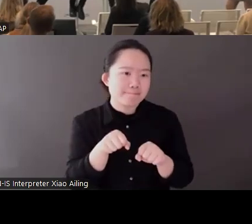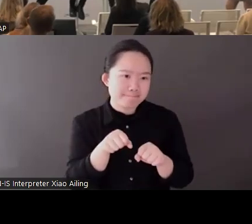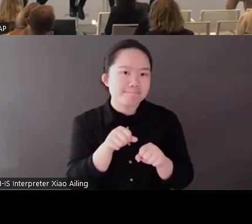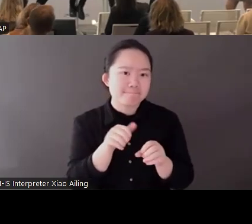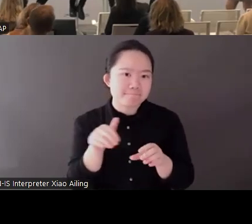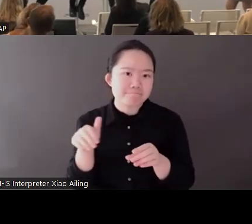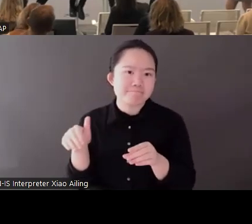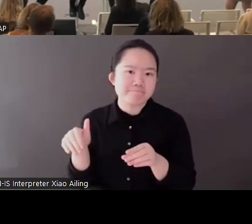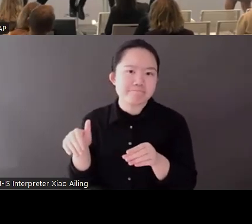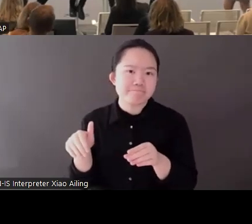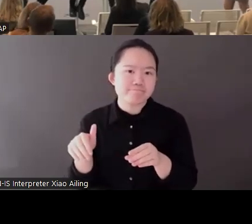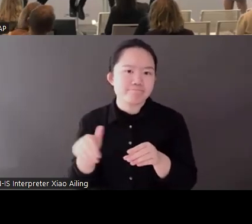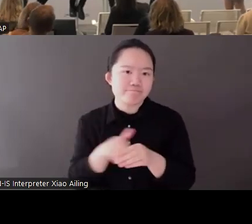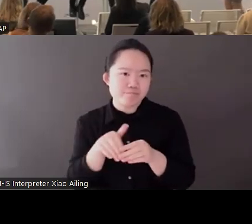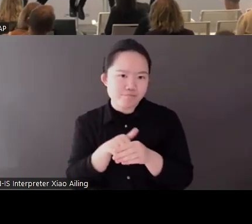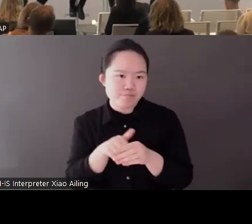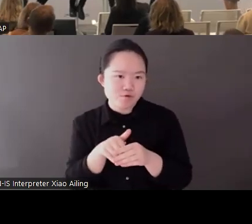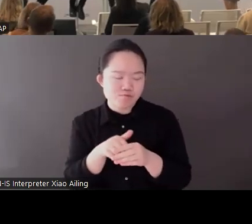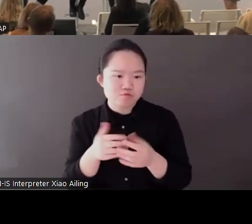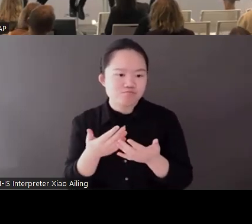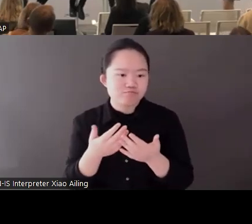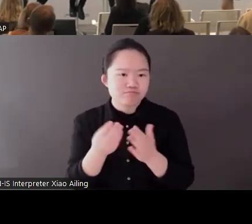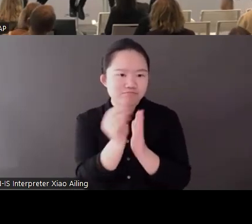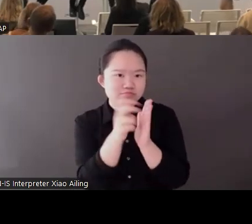speak? How do you pick the numbers, I think is the question.